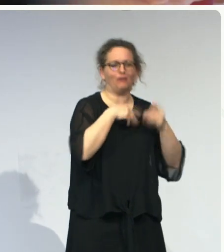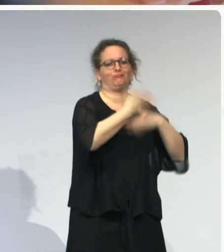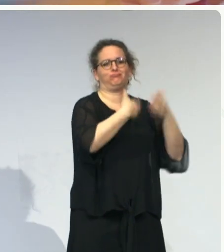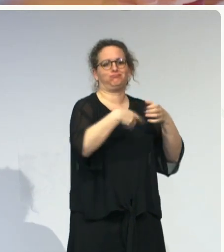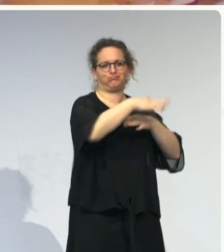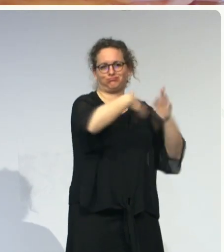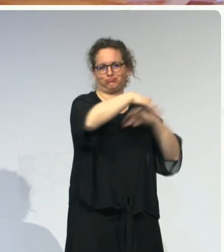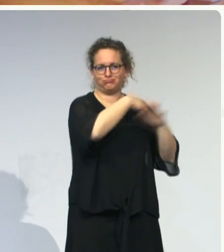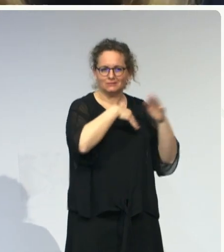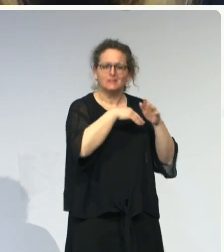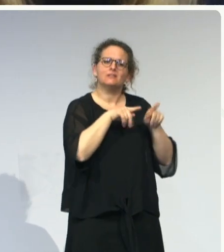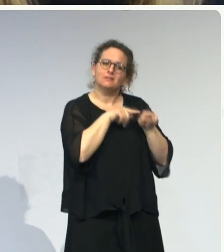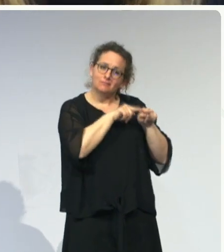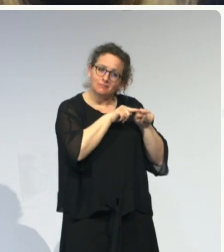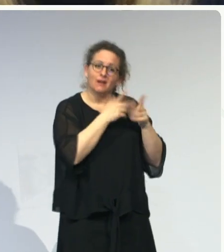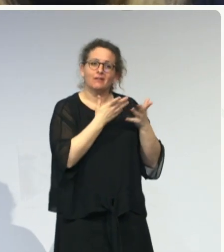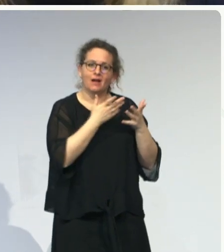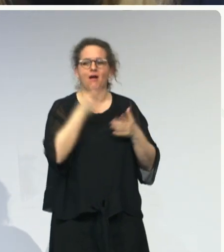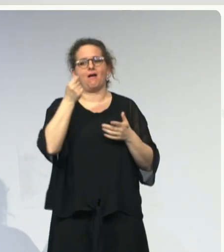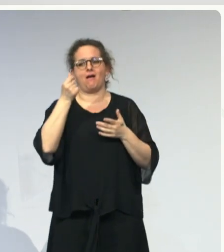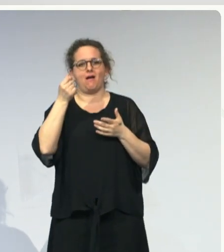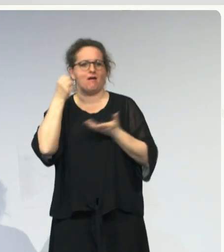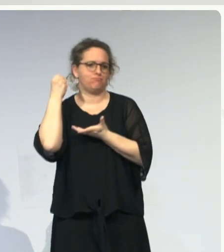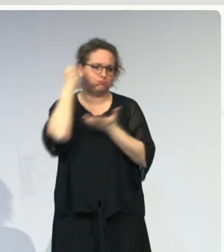internship while receiving peer support and career advice.